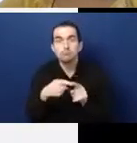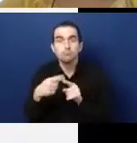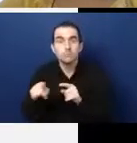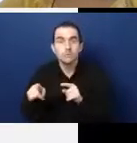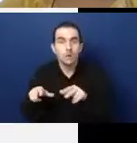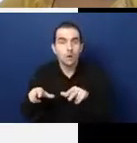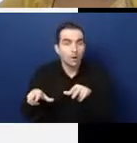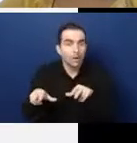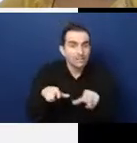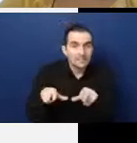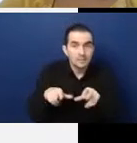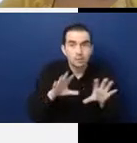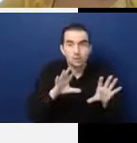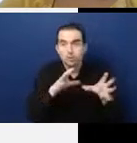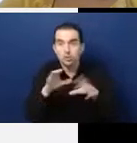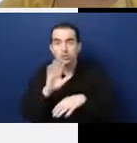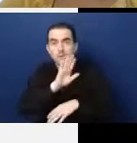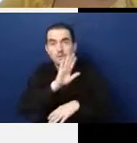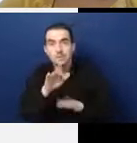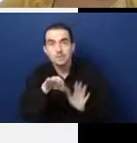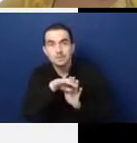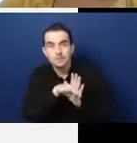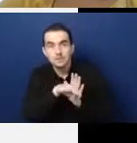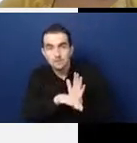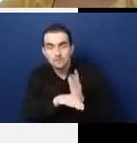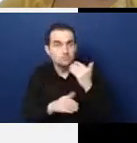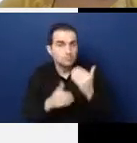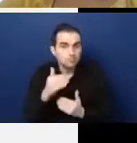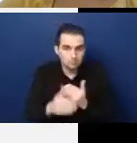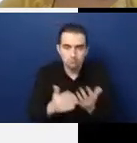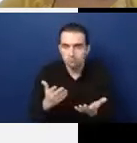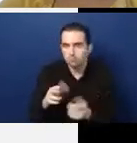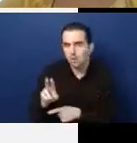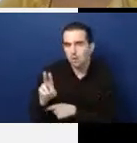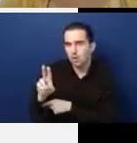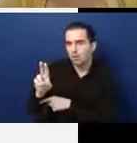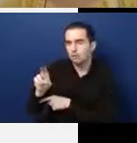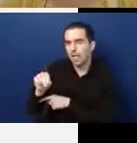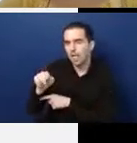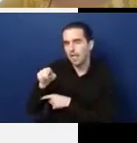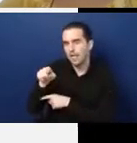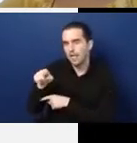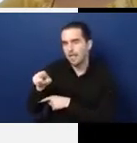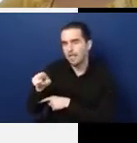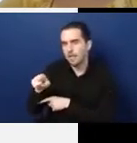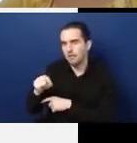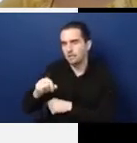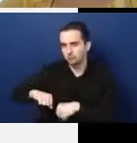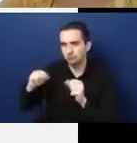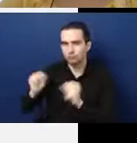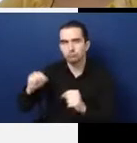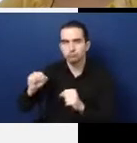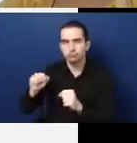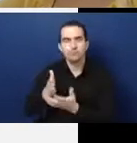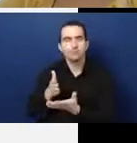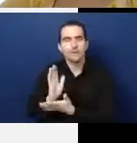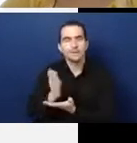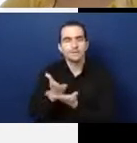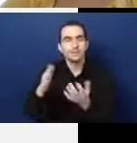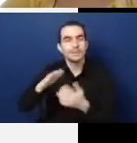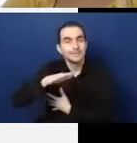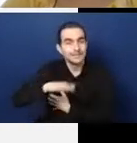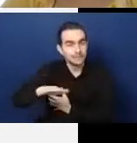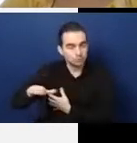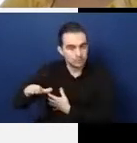these recognize the risks that people with disabilities face. For the UNCRC, of course, the children with disabilities